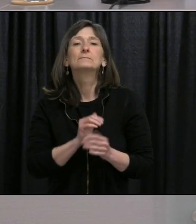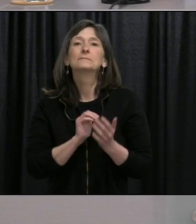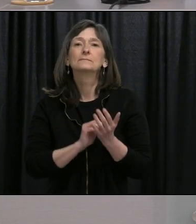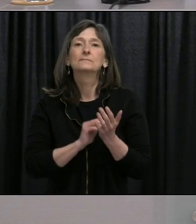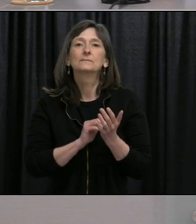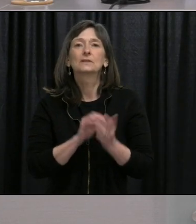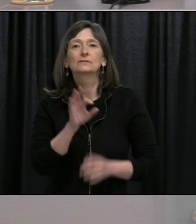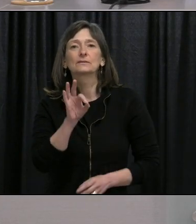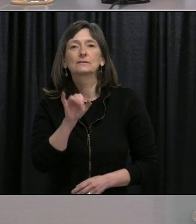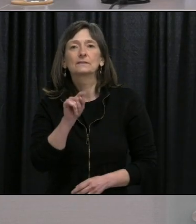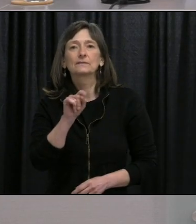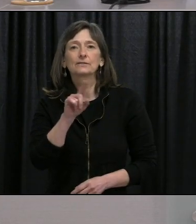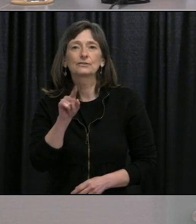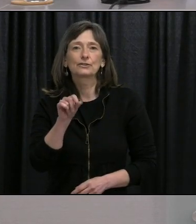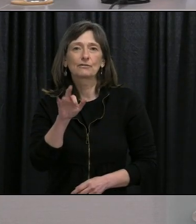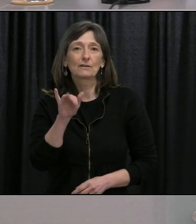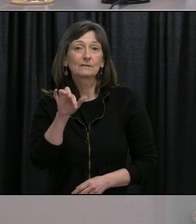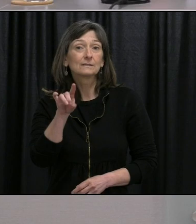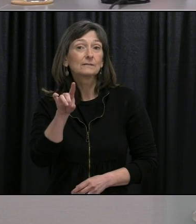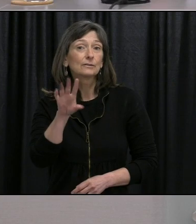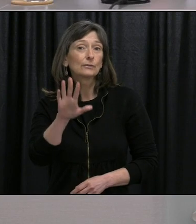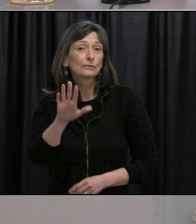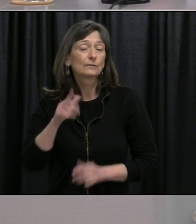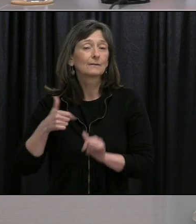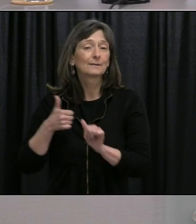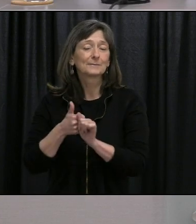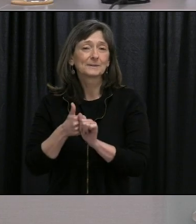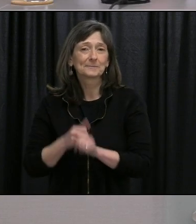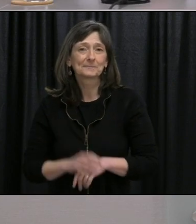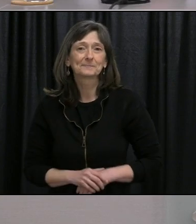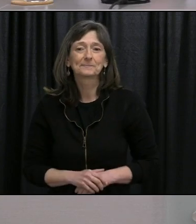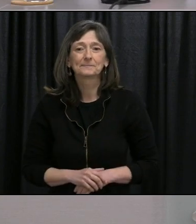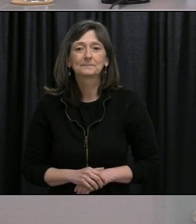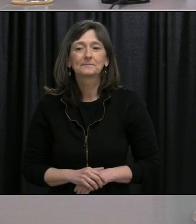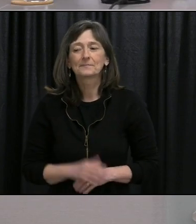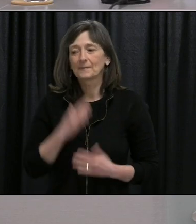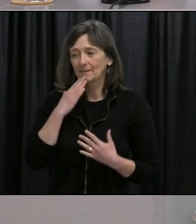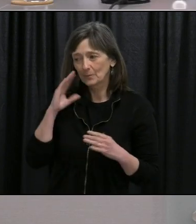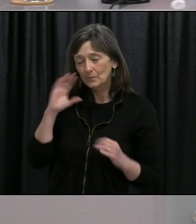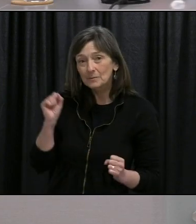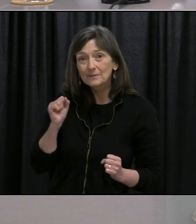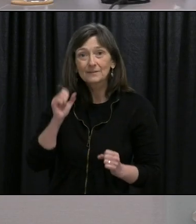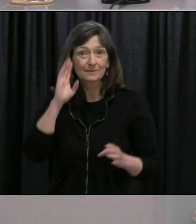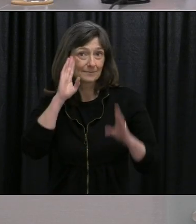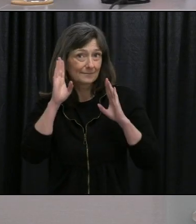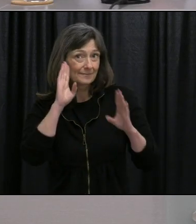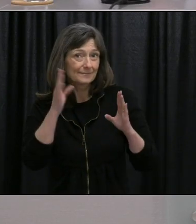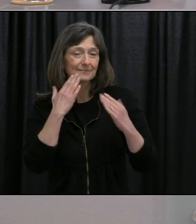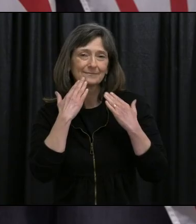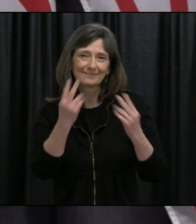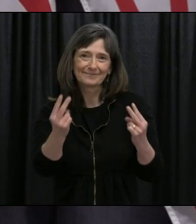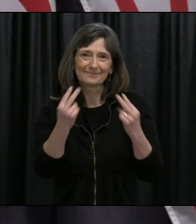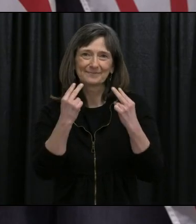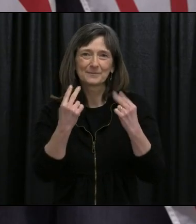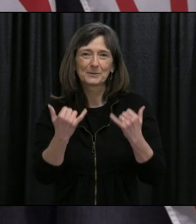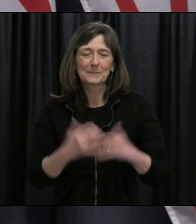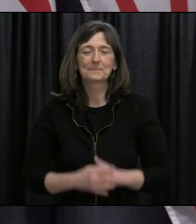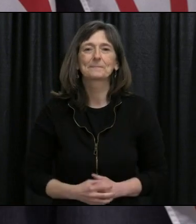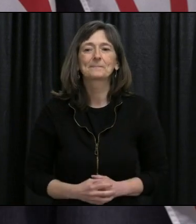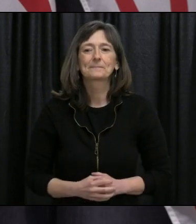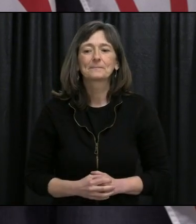with Dr. Janice Fitzgerald and their update for today. Thank you, Premier, and good afternoon, everyone. Thank you for joining us